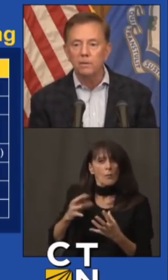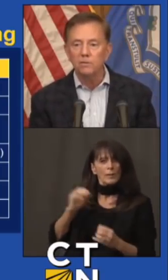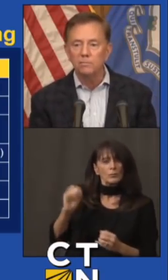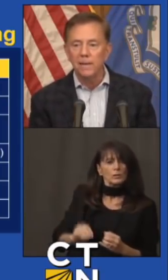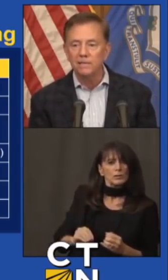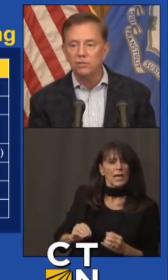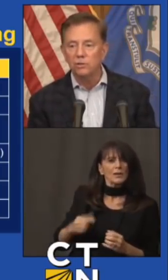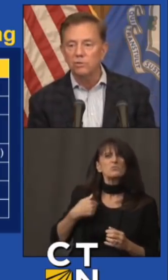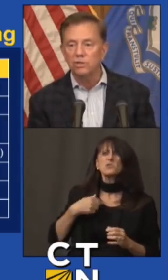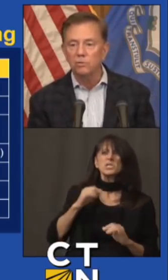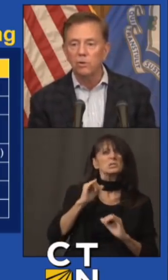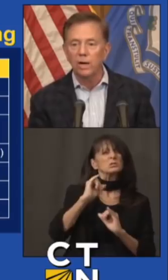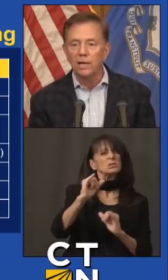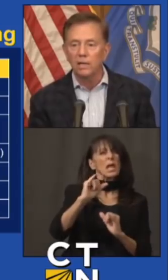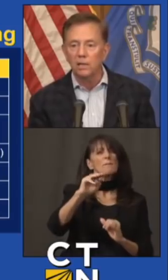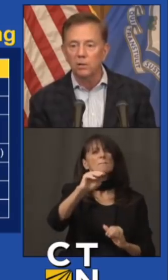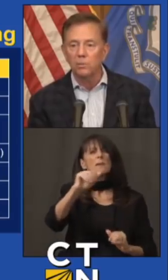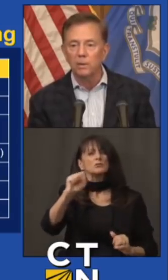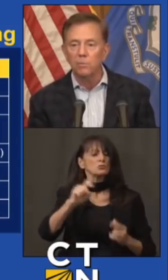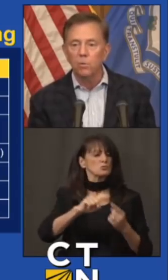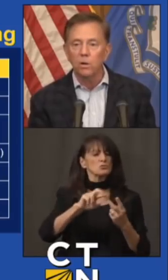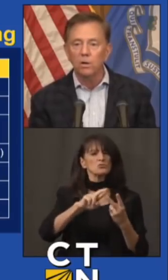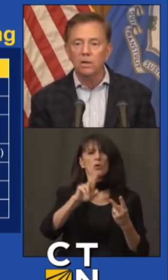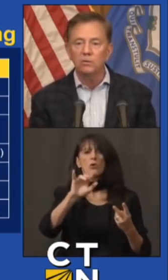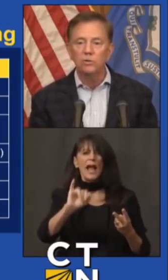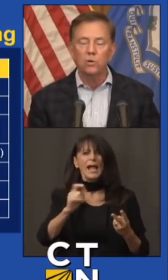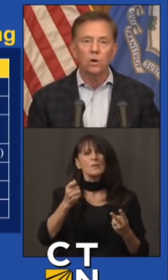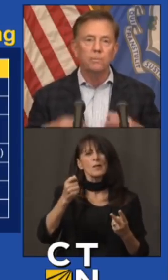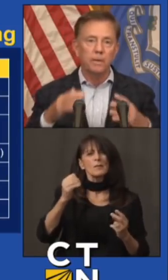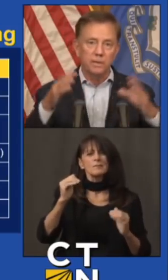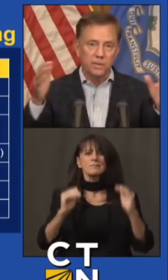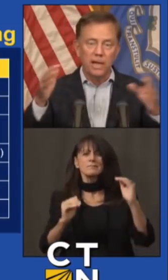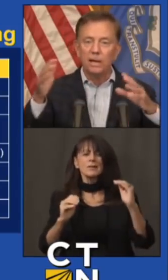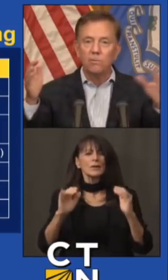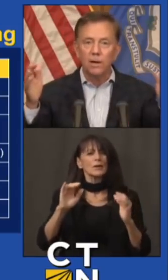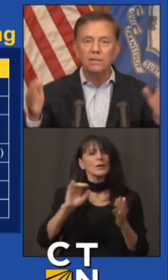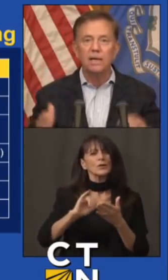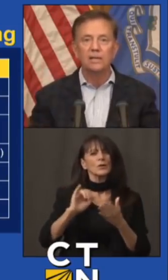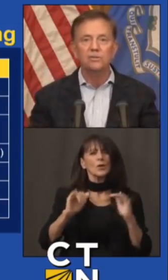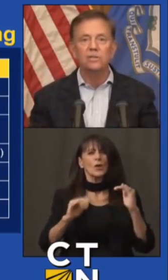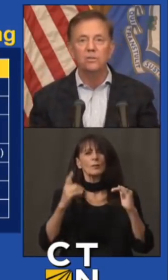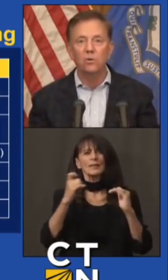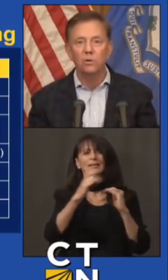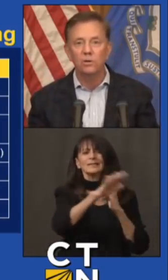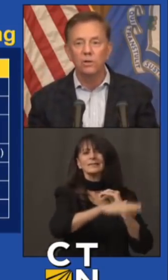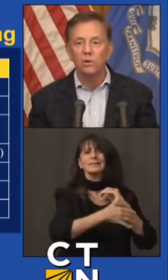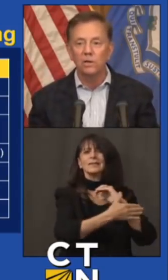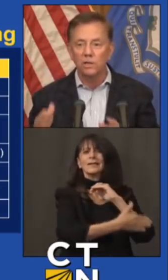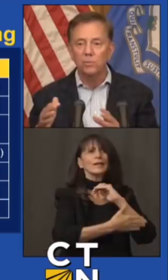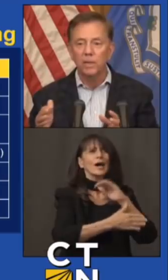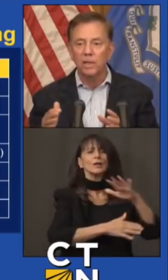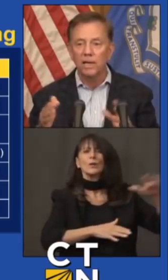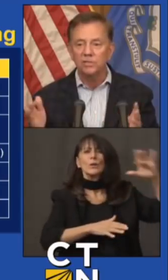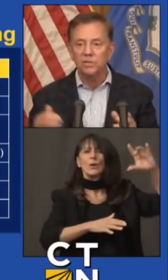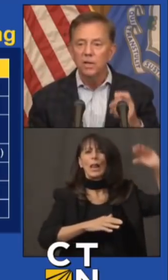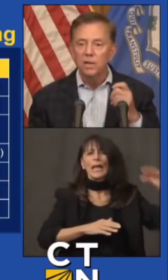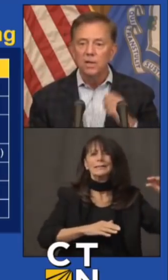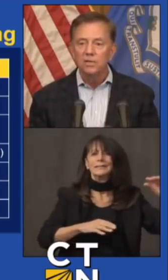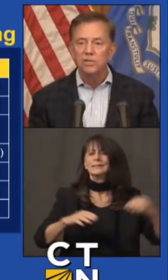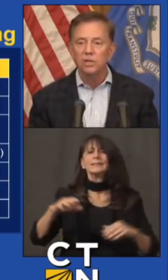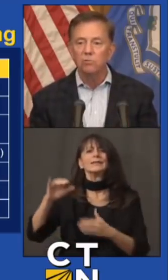our peers. Massachusetts, Rhode Island, a little bit more. New York, because of the Adirondacks, and Northern New York, a little bit